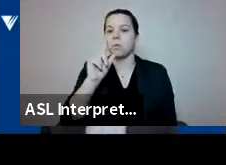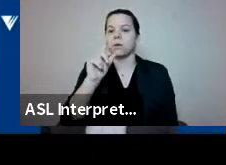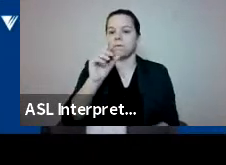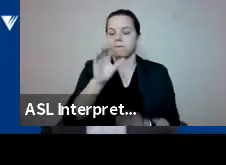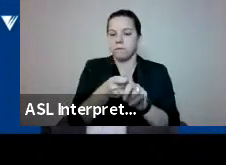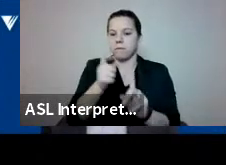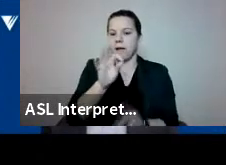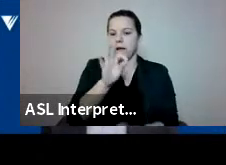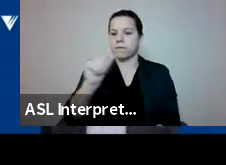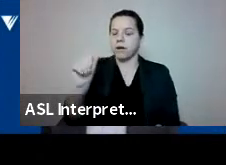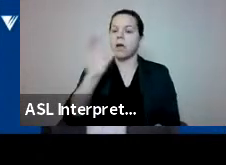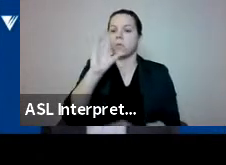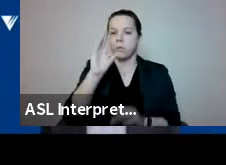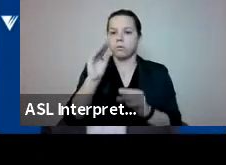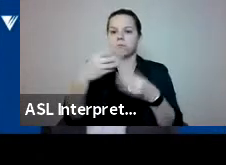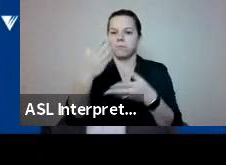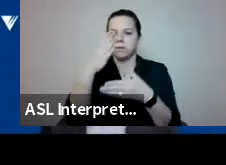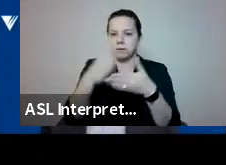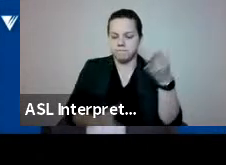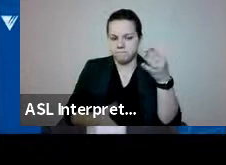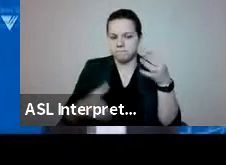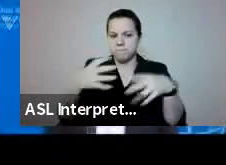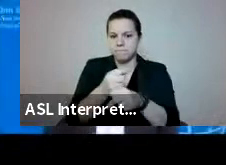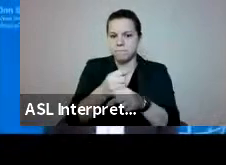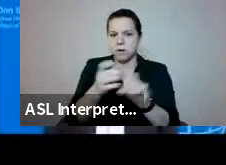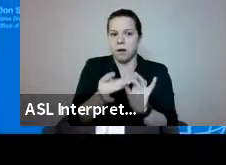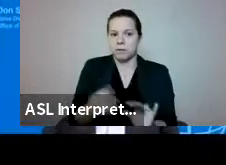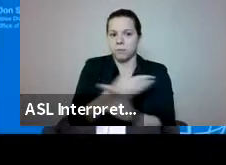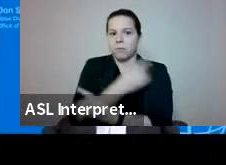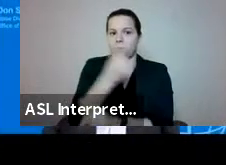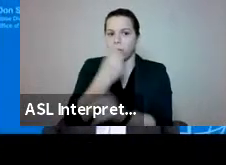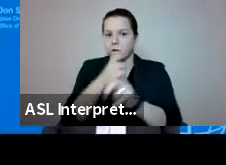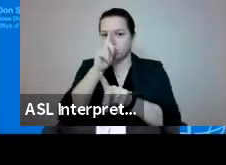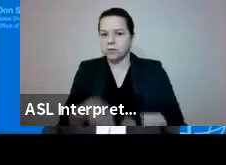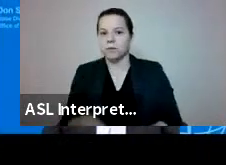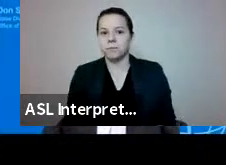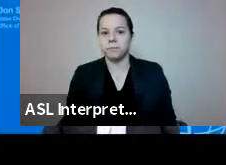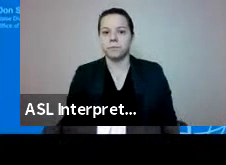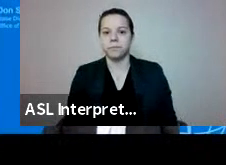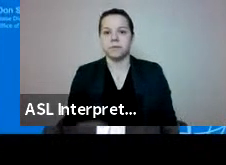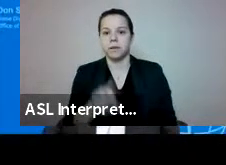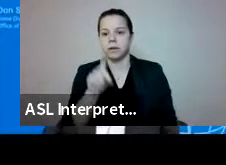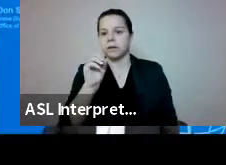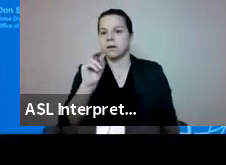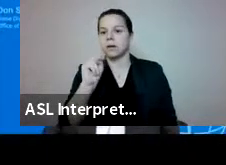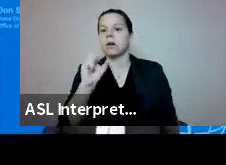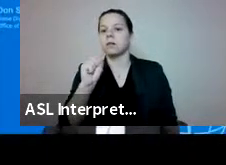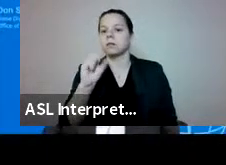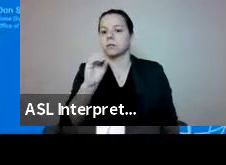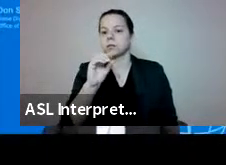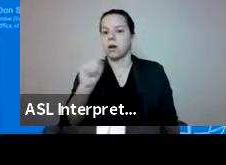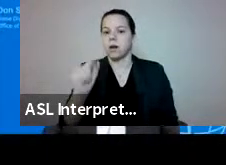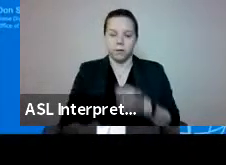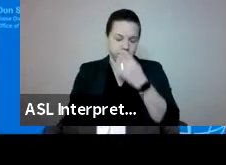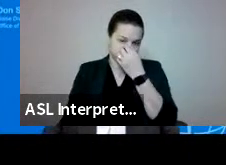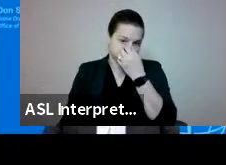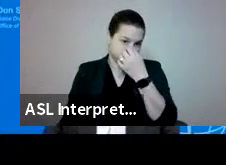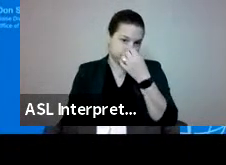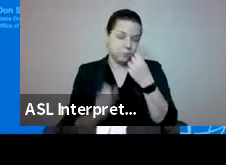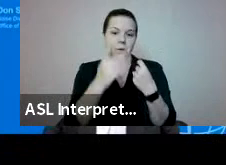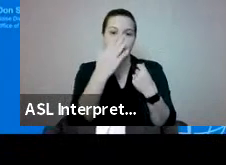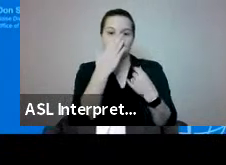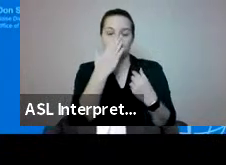concluding remarks before we move to the questions and answers period. Okay, so thank you, Eric. The next thing we want to talk about is what do these results